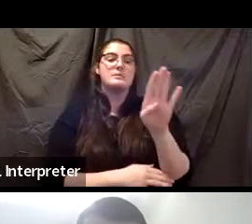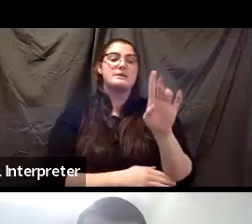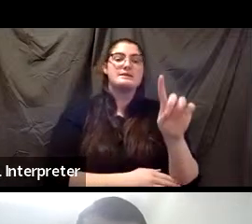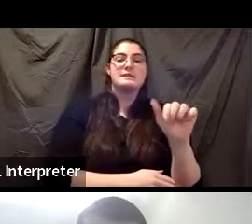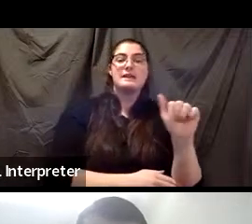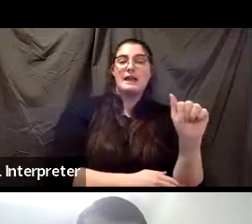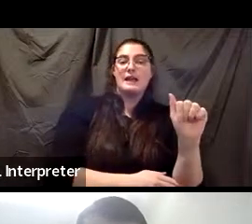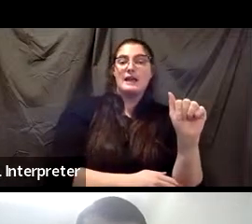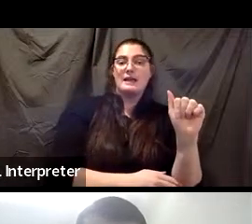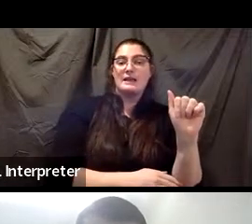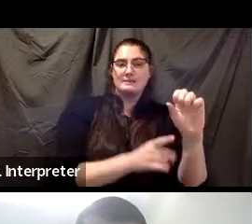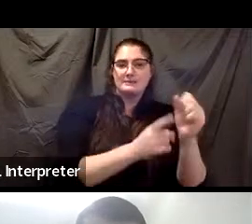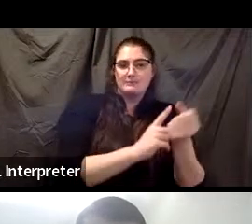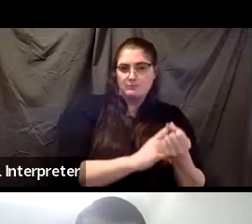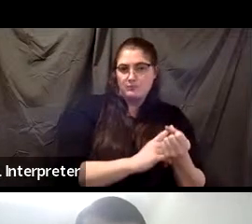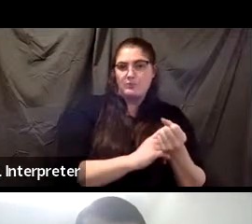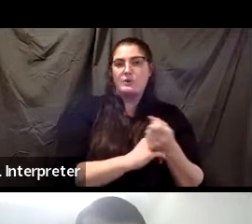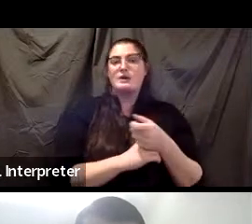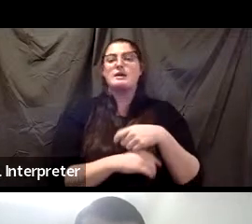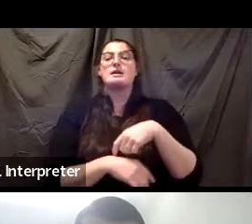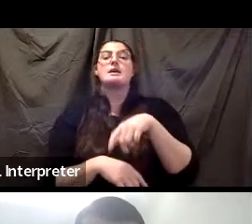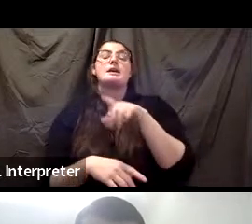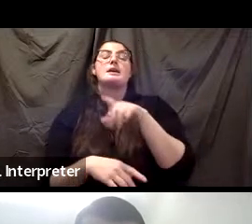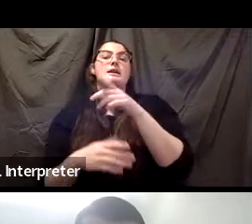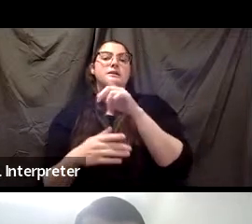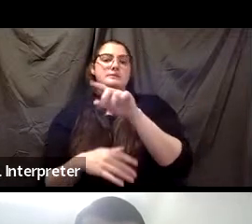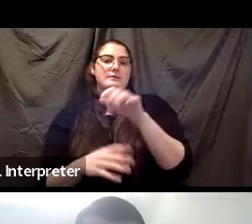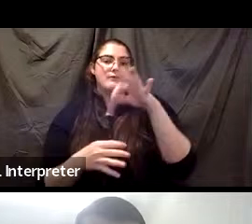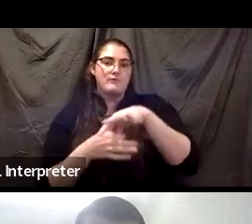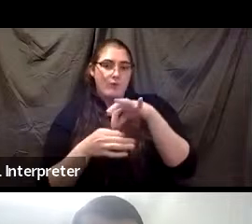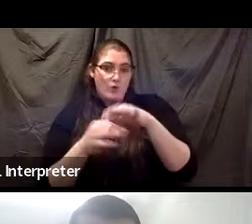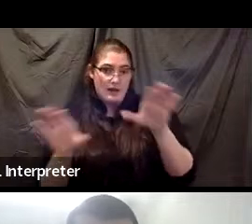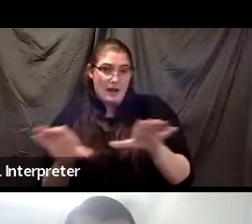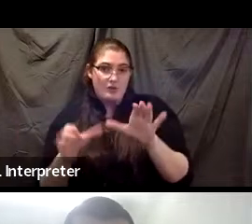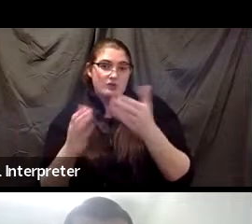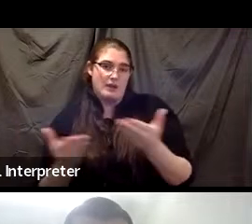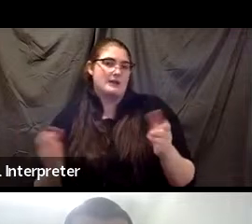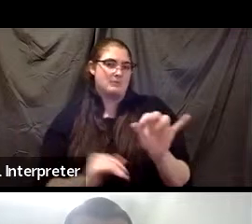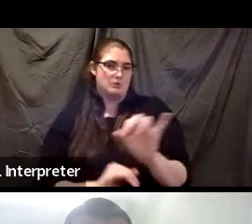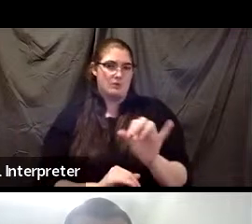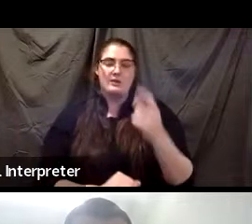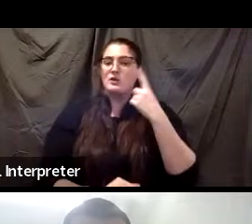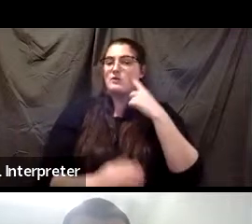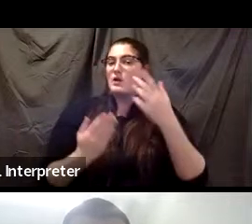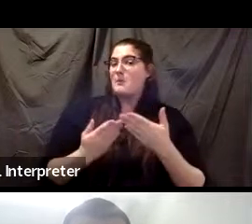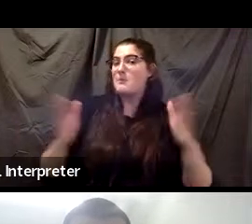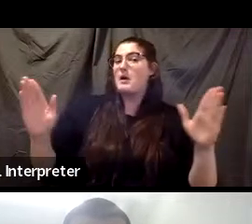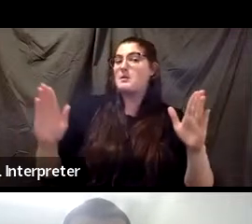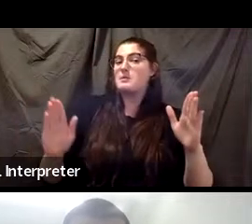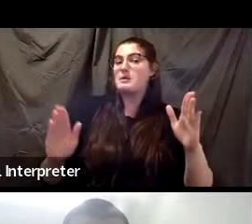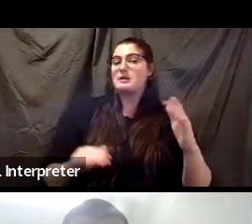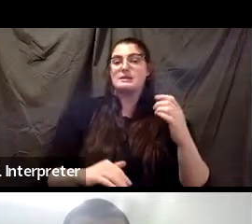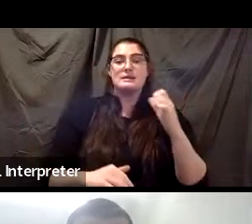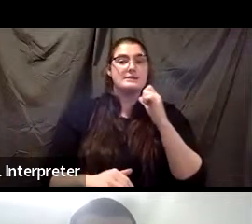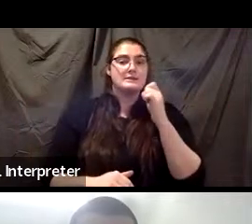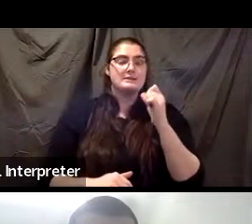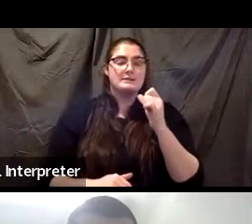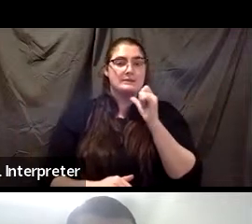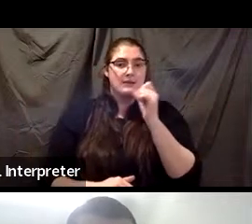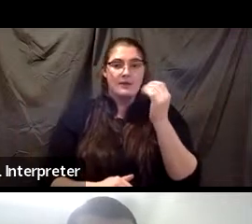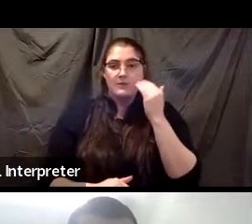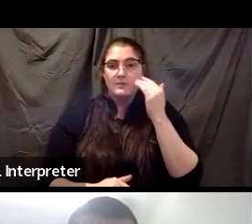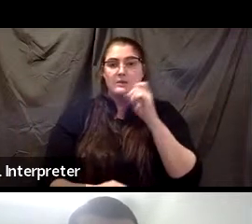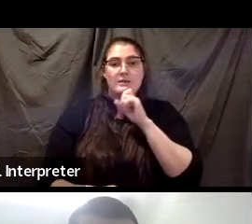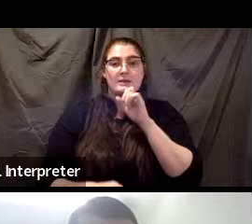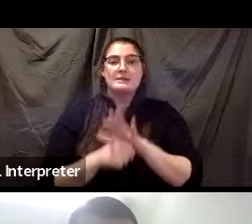calendar items, and voting action items. For the public that is not familiar with the consent calendar, those are items that were